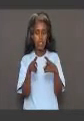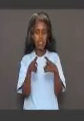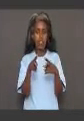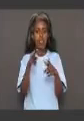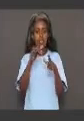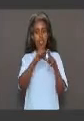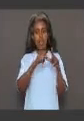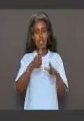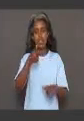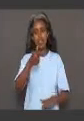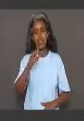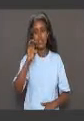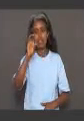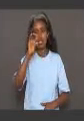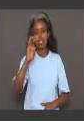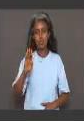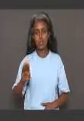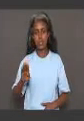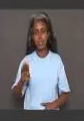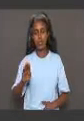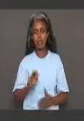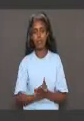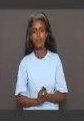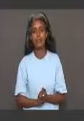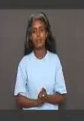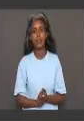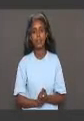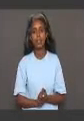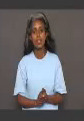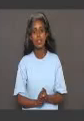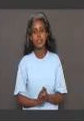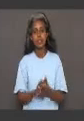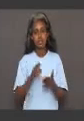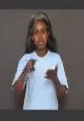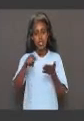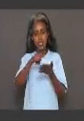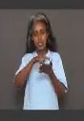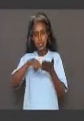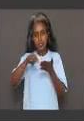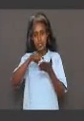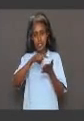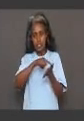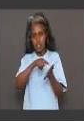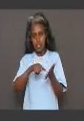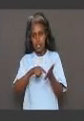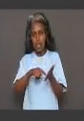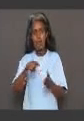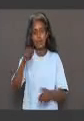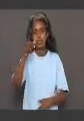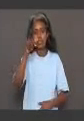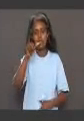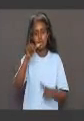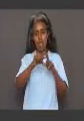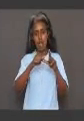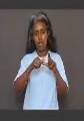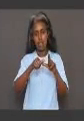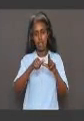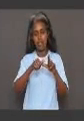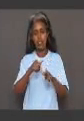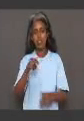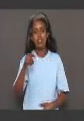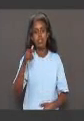angle ACB is the inscribed angle.